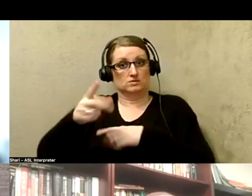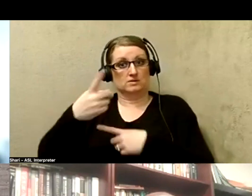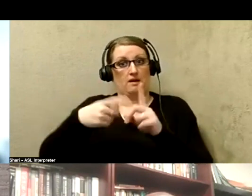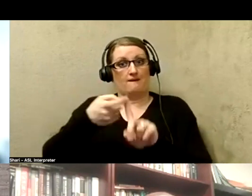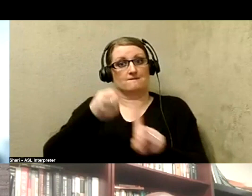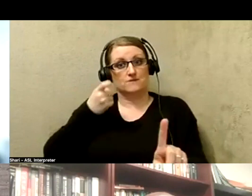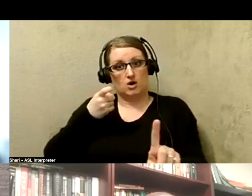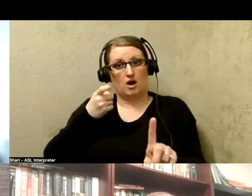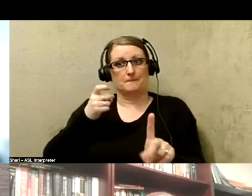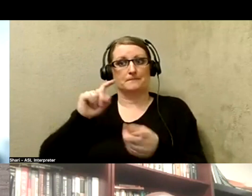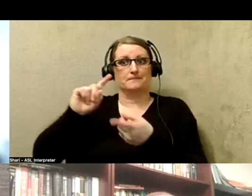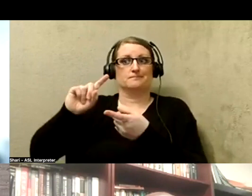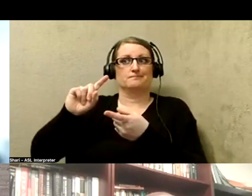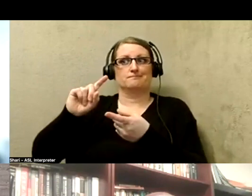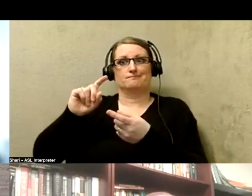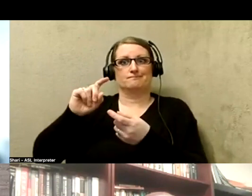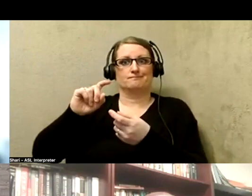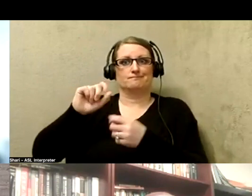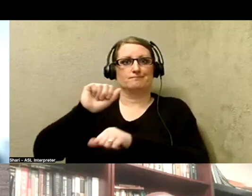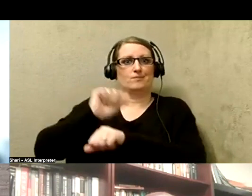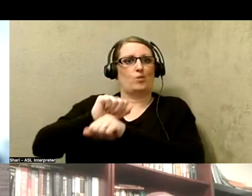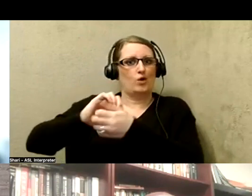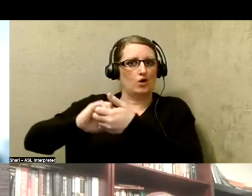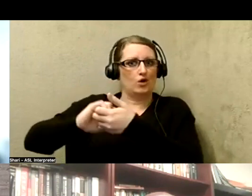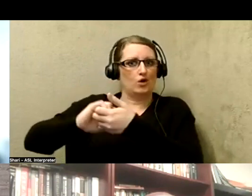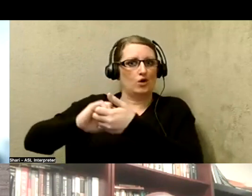colleagues on inpatient units.